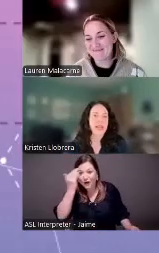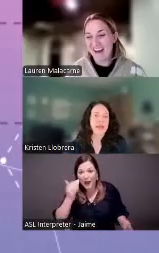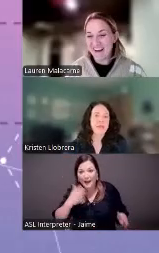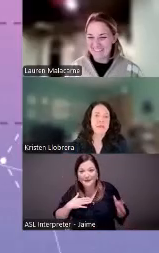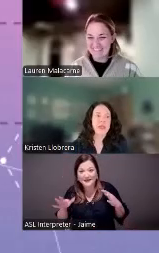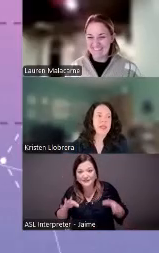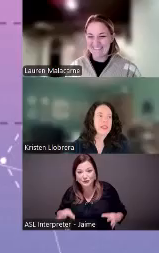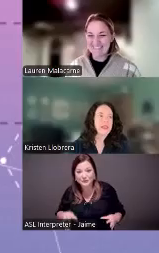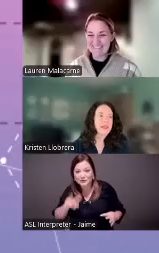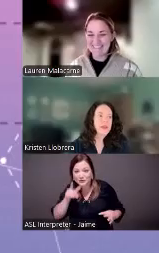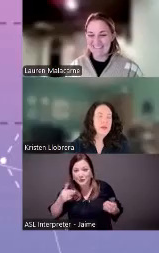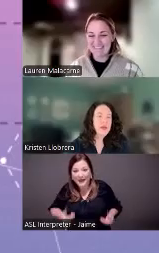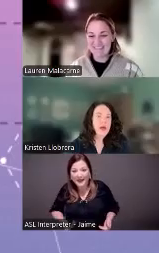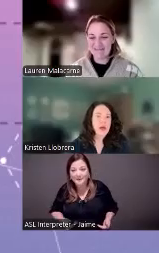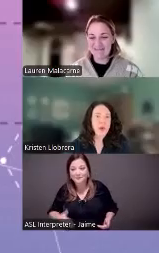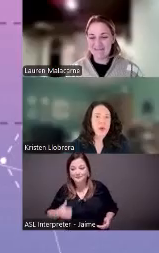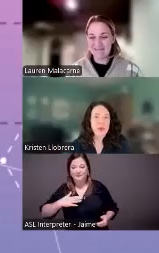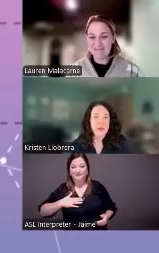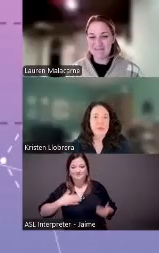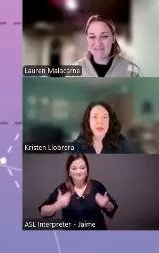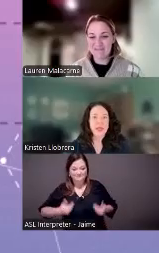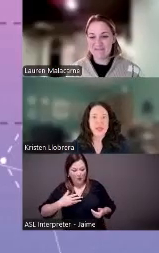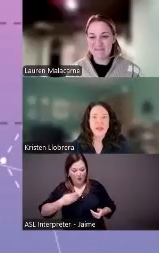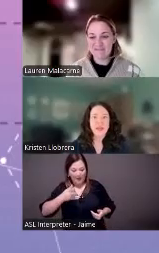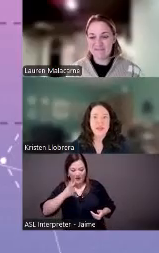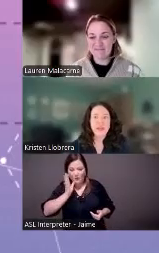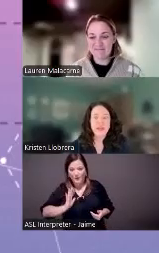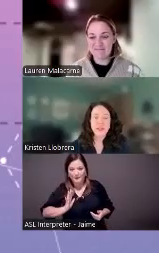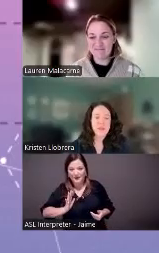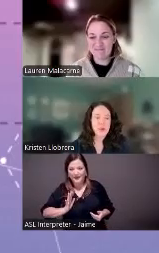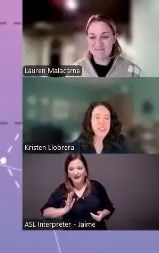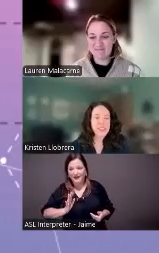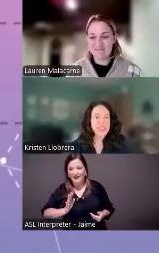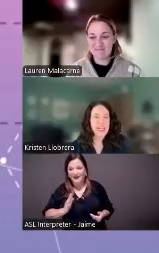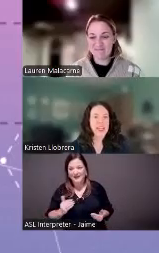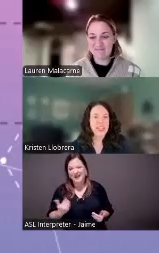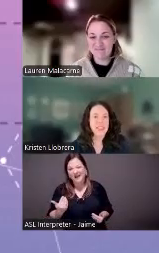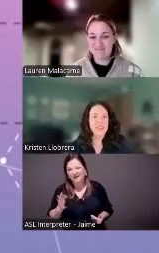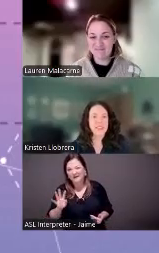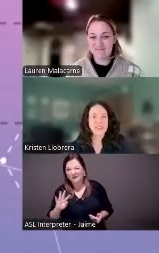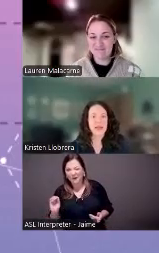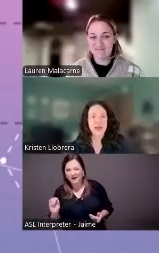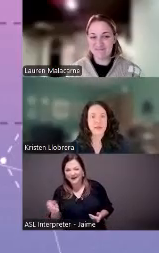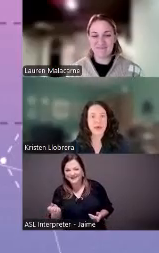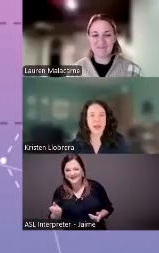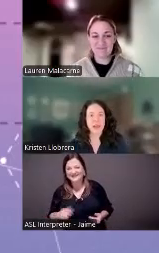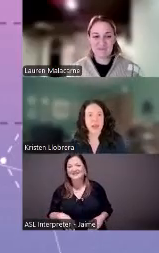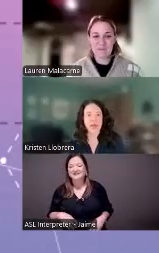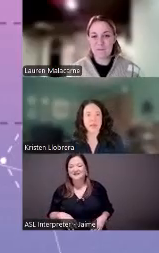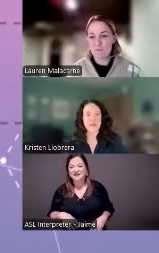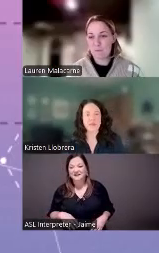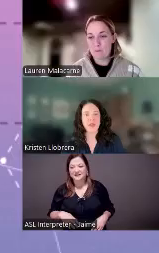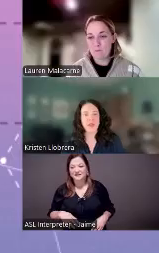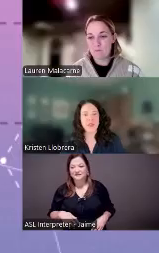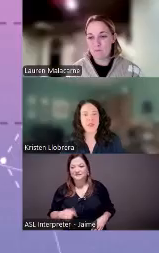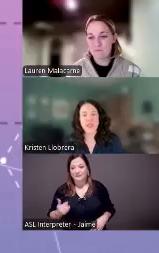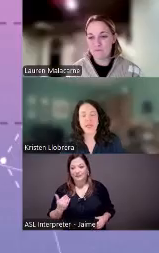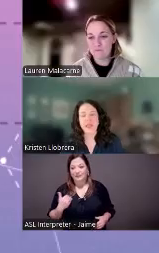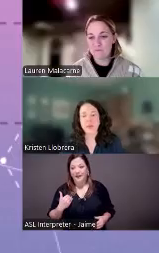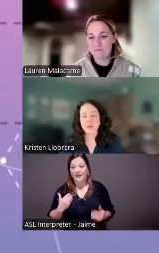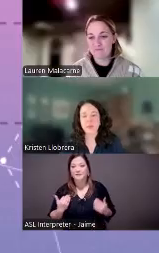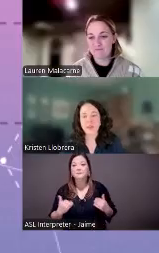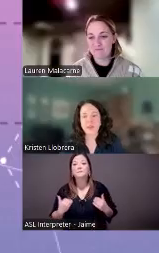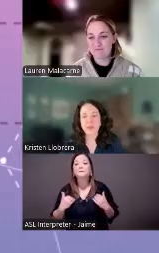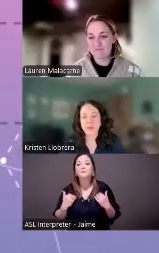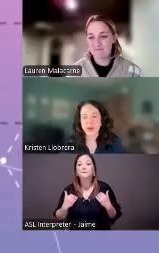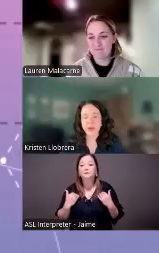I am a white woman in my younger 40s, and I have shoulder